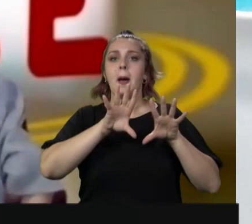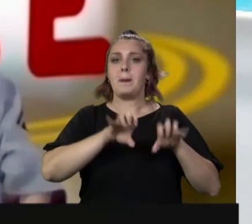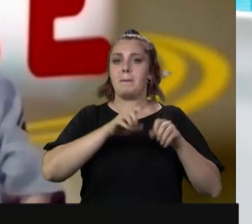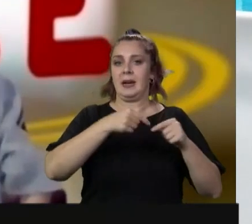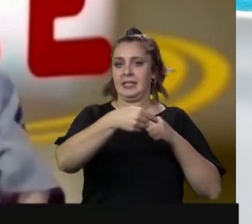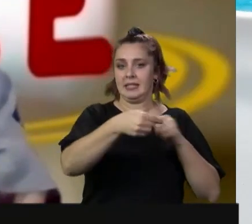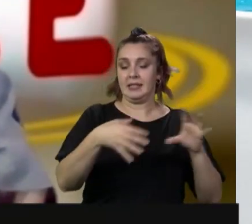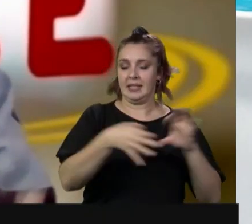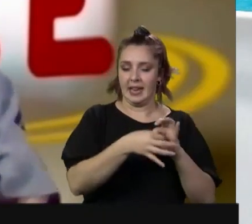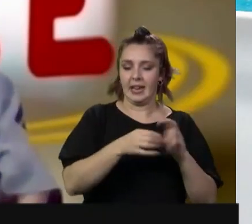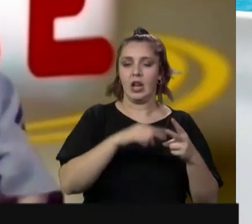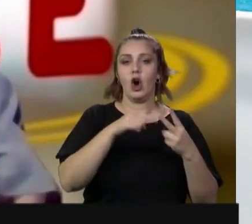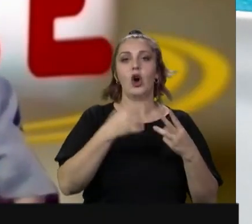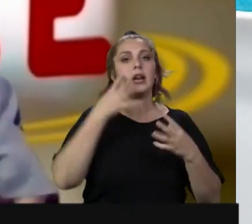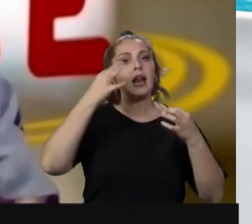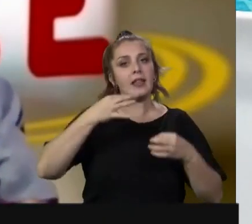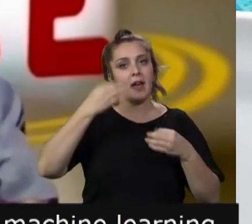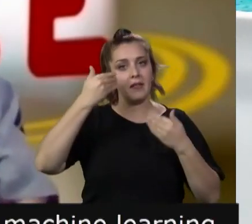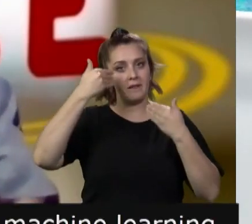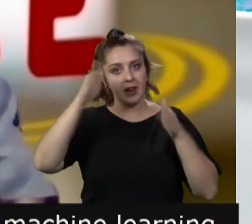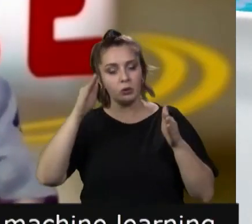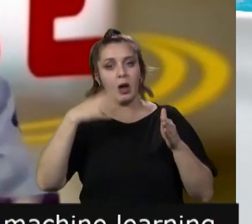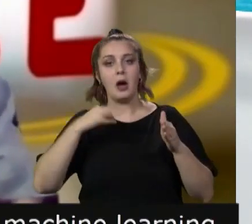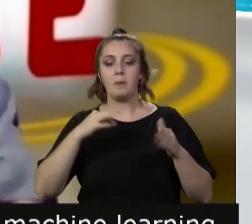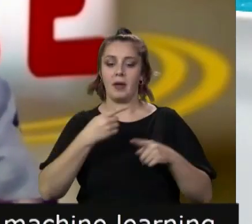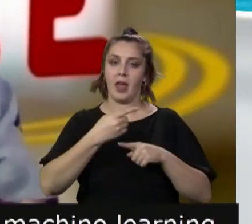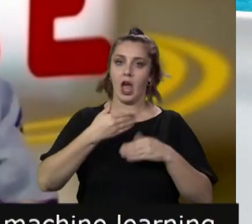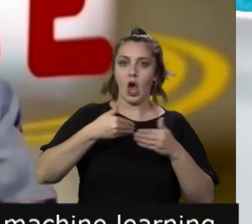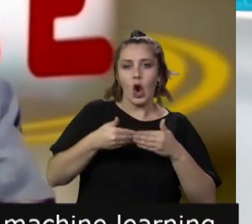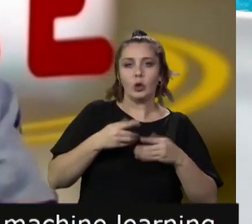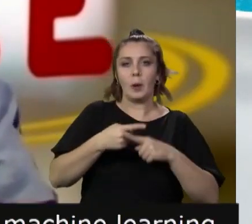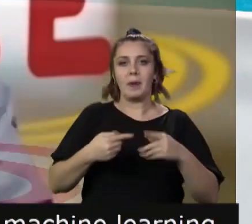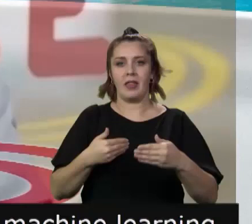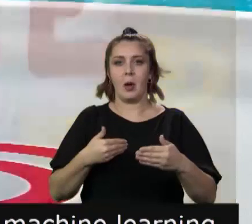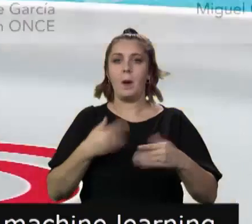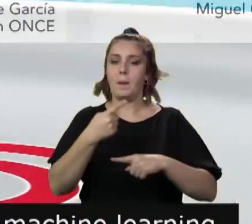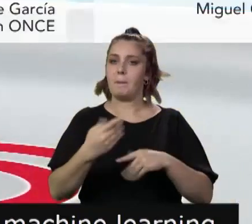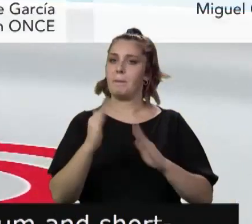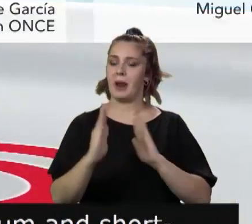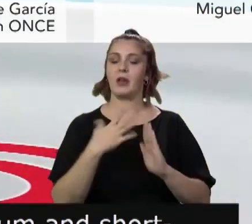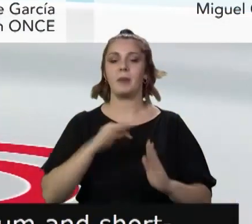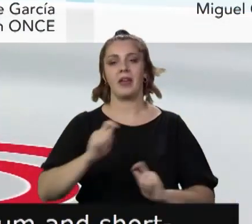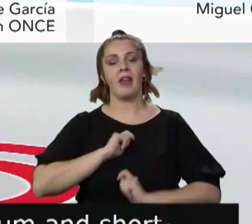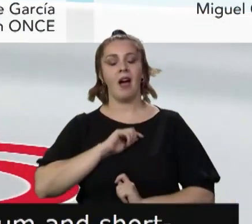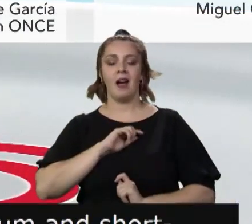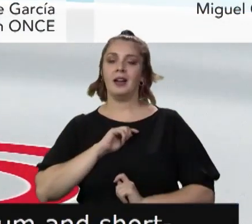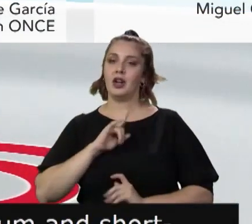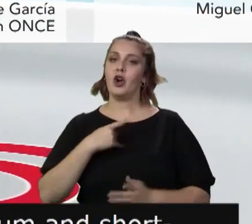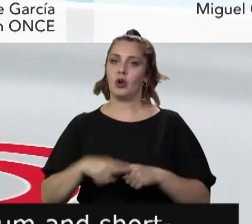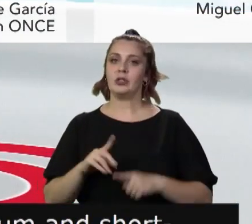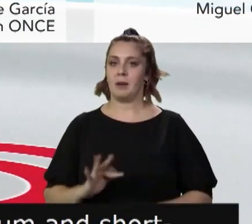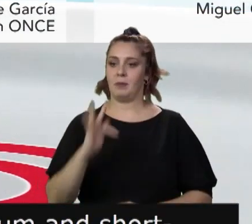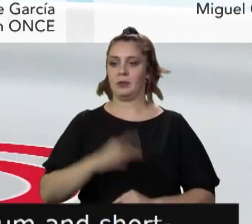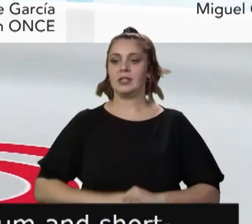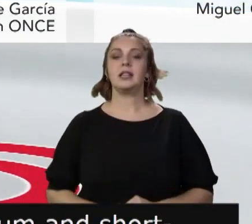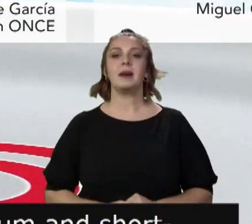learning, and virtual and augmented reality over the medium and short term in terms of accessibility. Y José, tú un poco que, bueno,